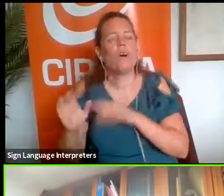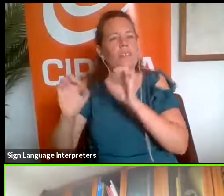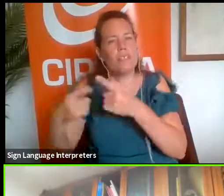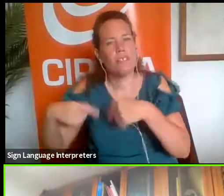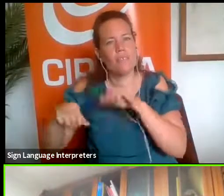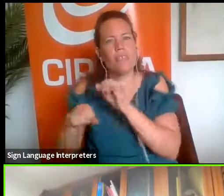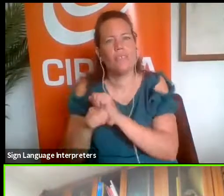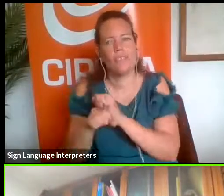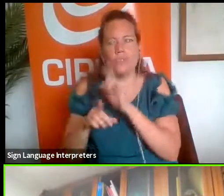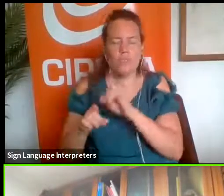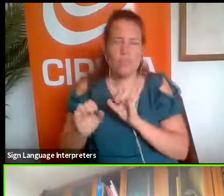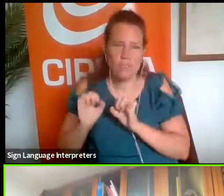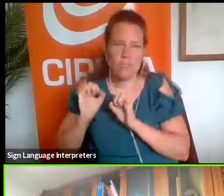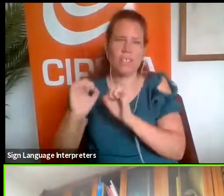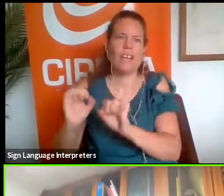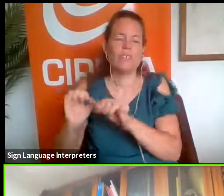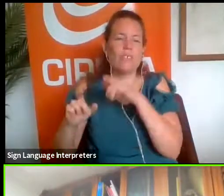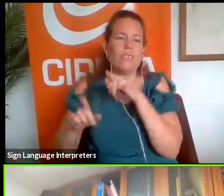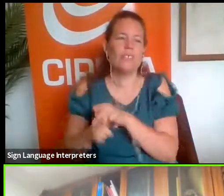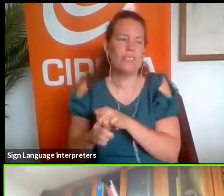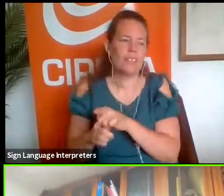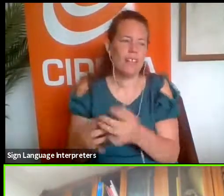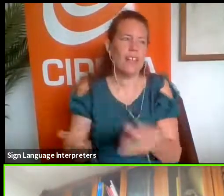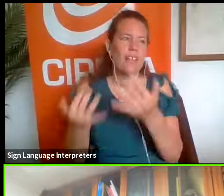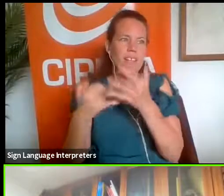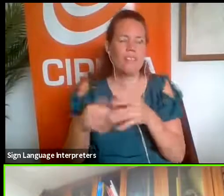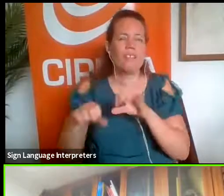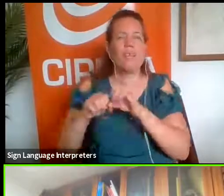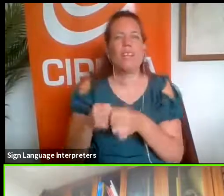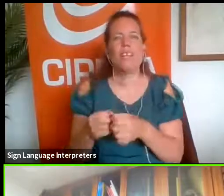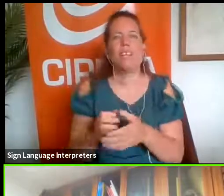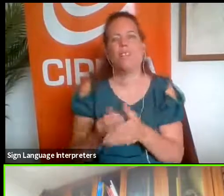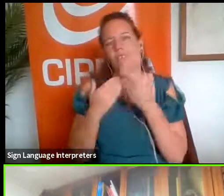attack these violations? Thank you.